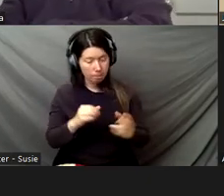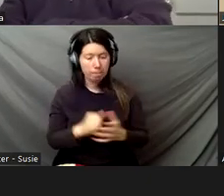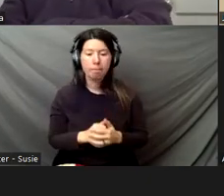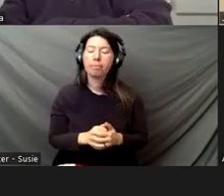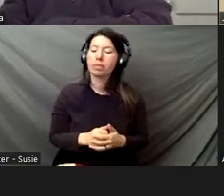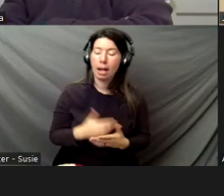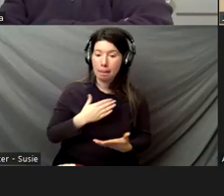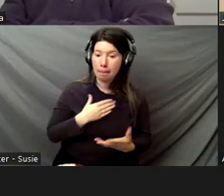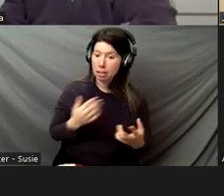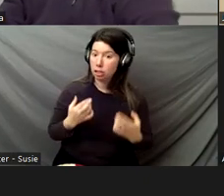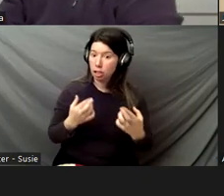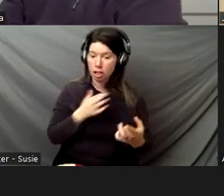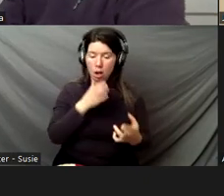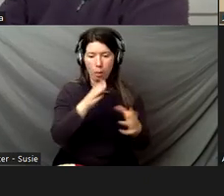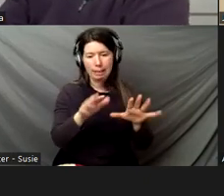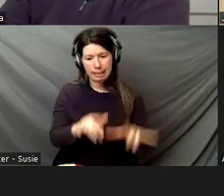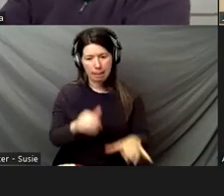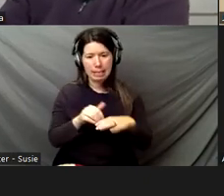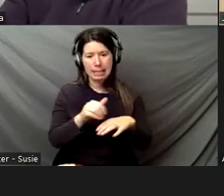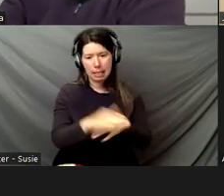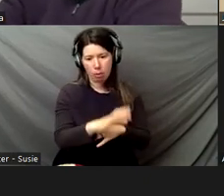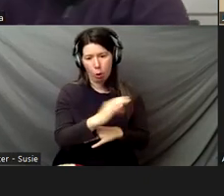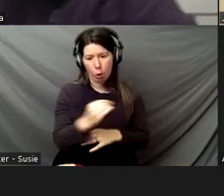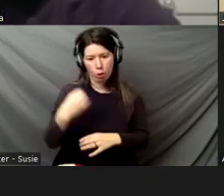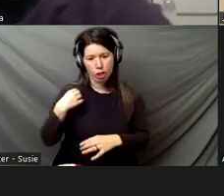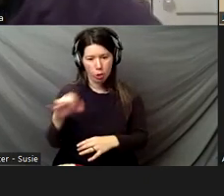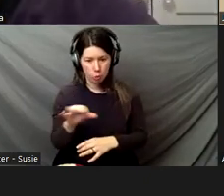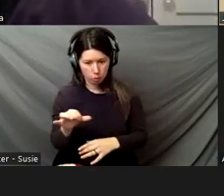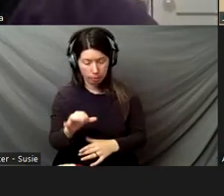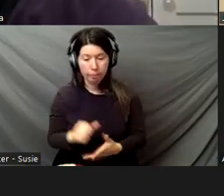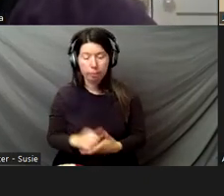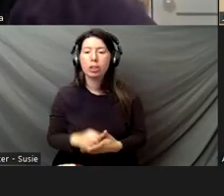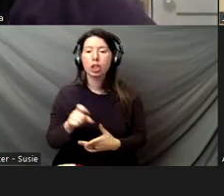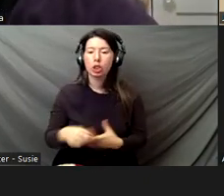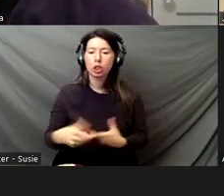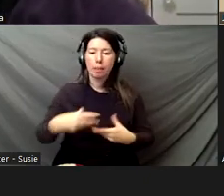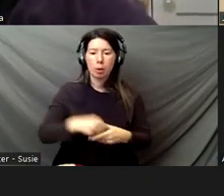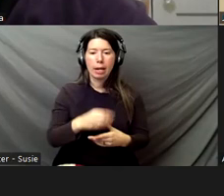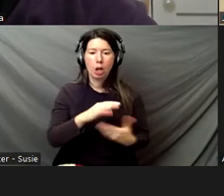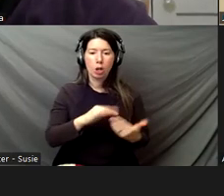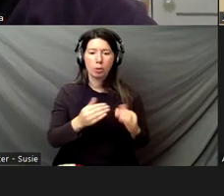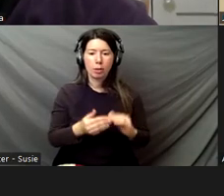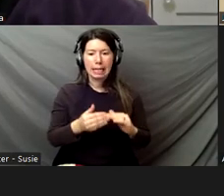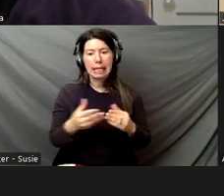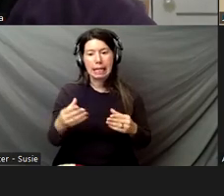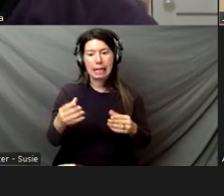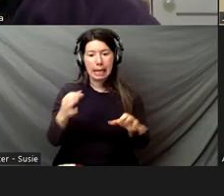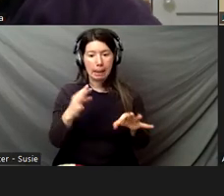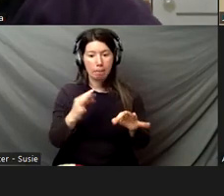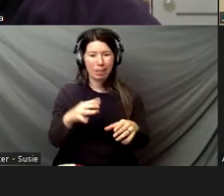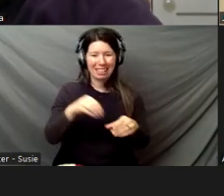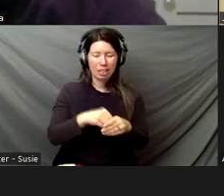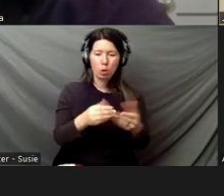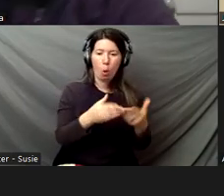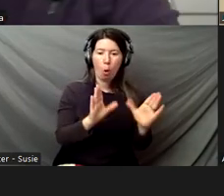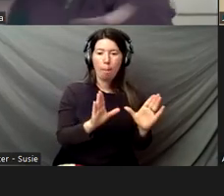Here are my suggestions. I'm going to type these up also and send them to the co-chairs. But you should put community input into the opening paragraph of the top